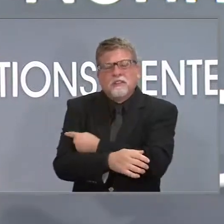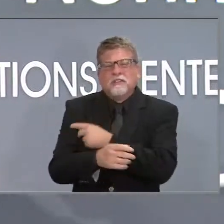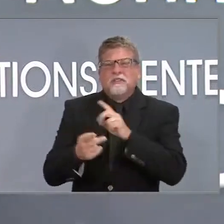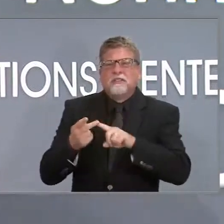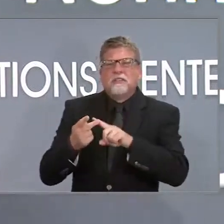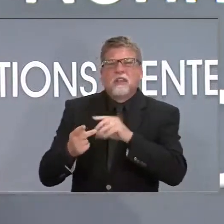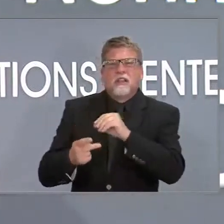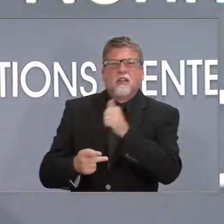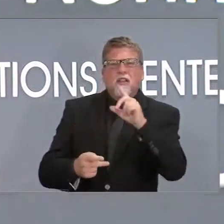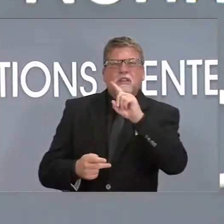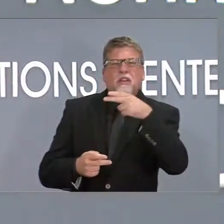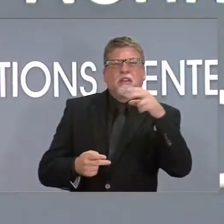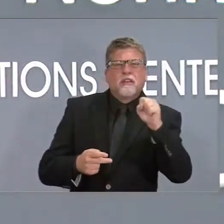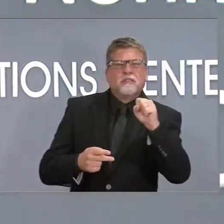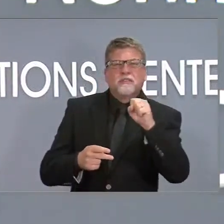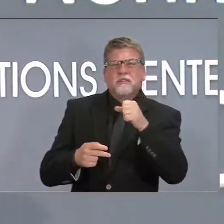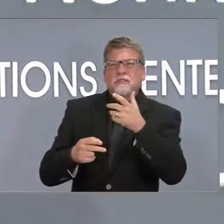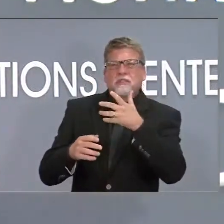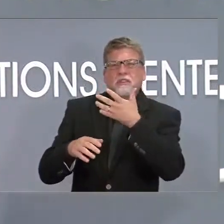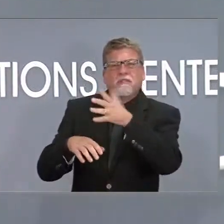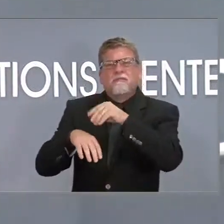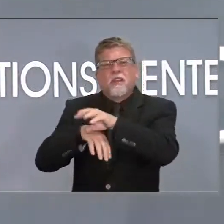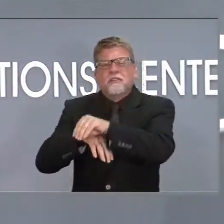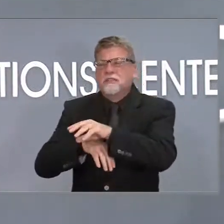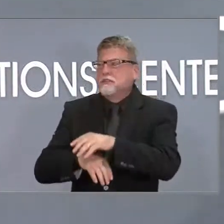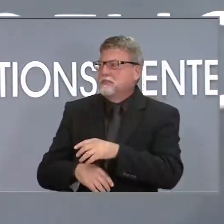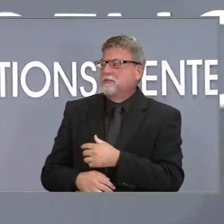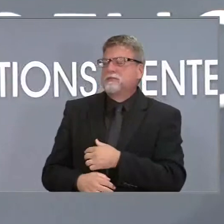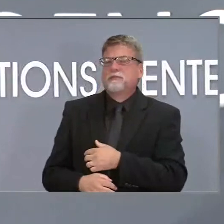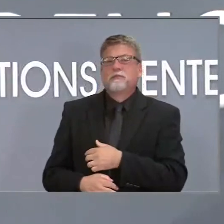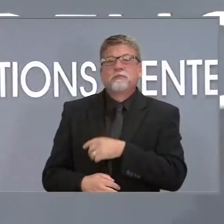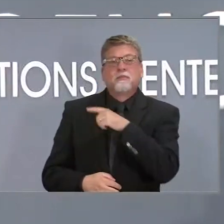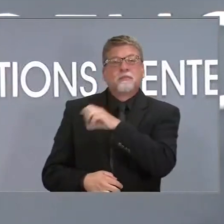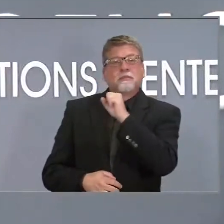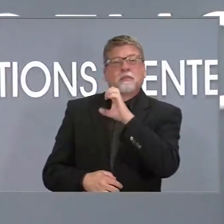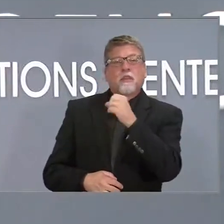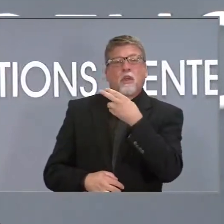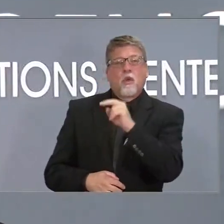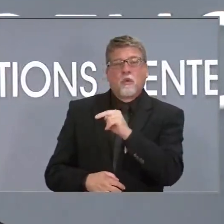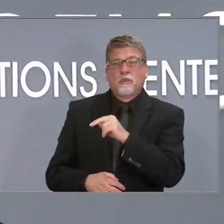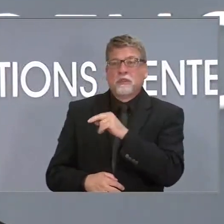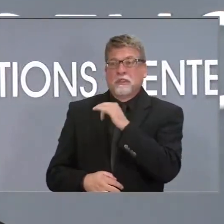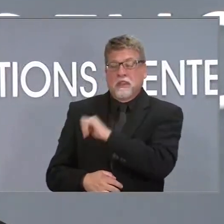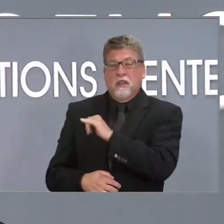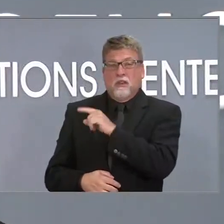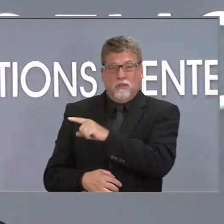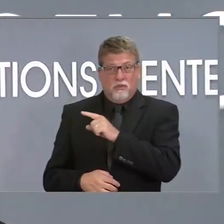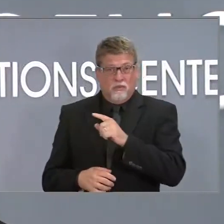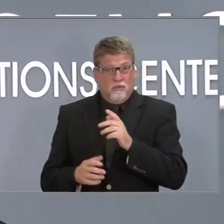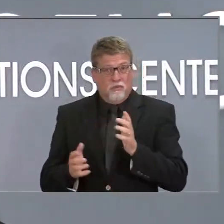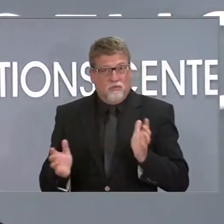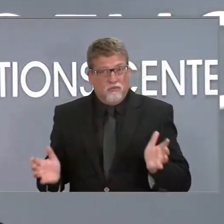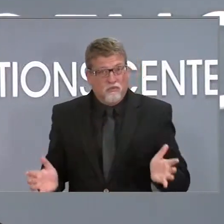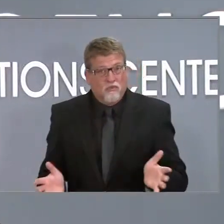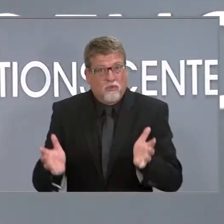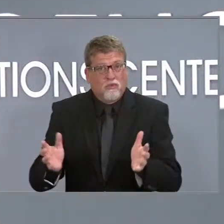this setting up for pushing for more children to be vaccinated? Because when you look at